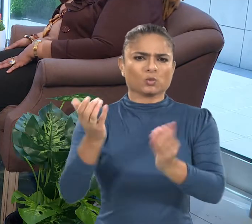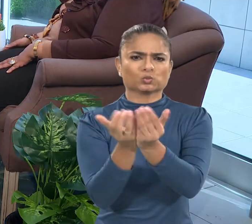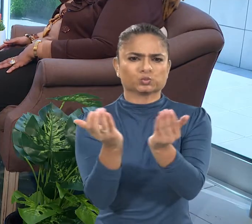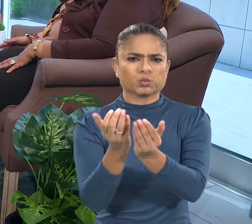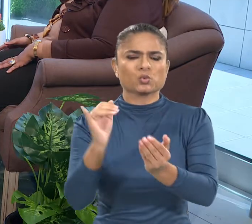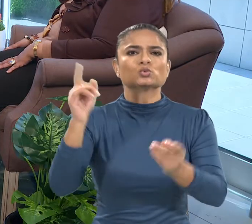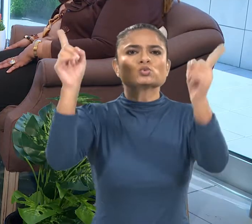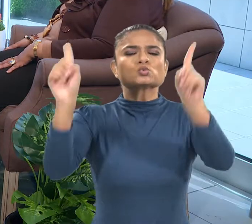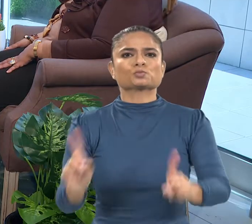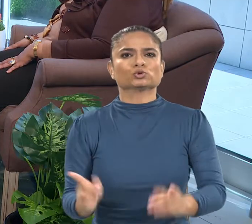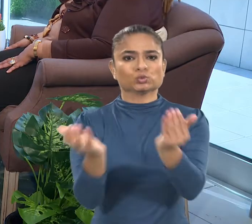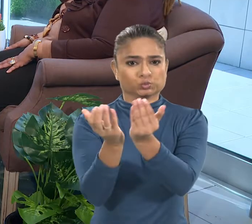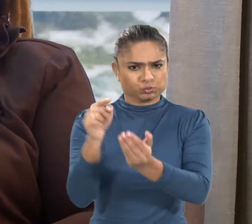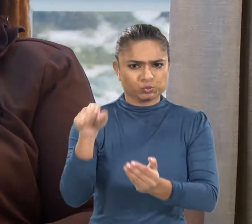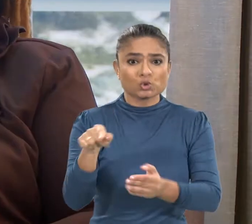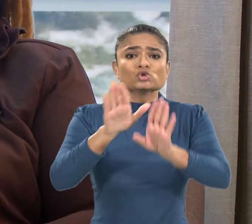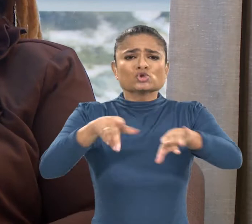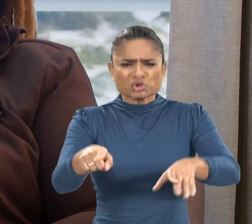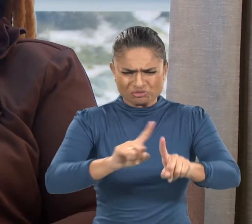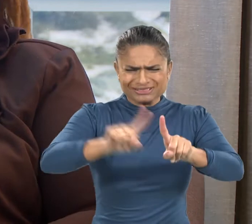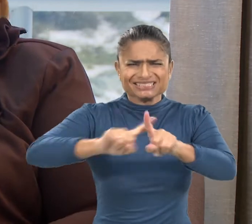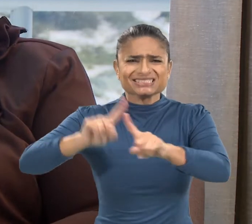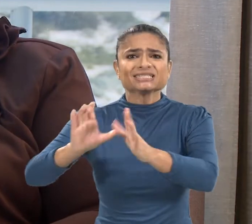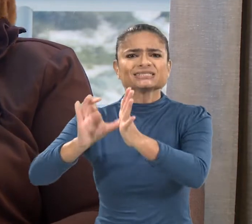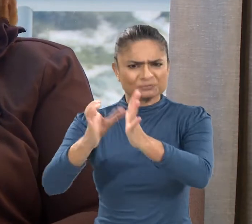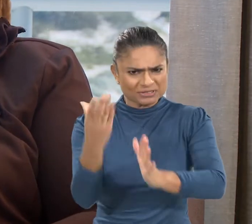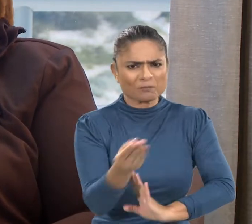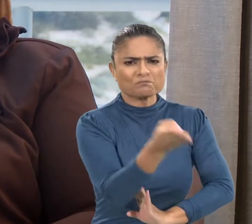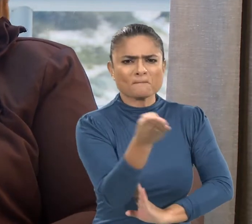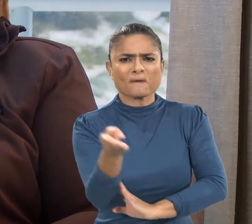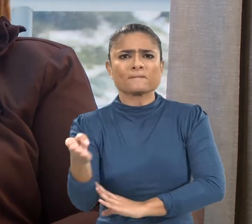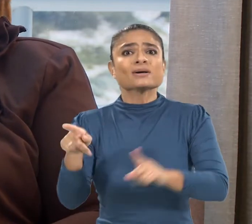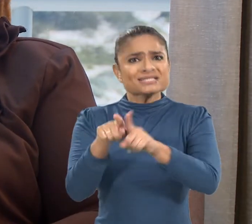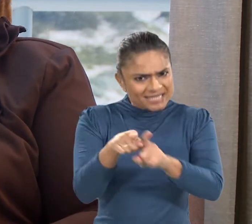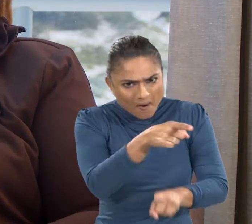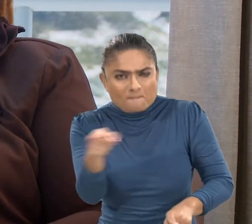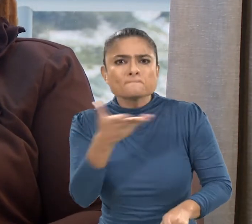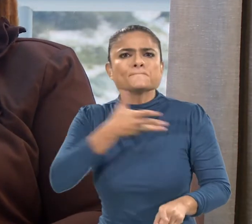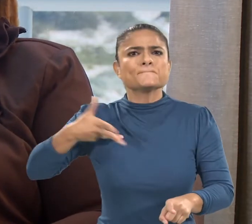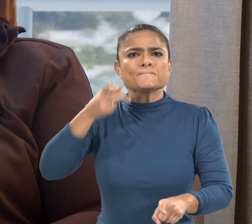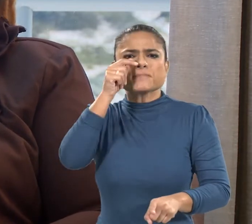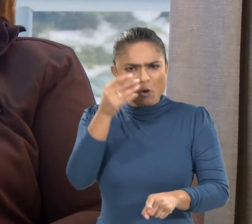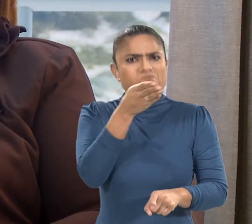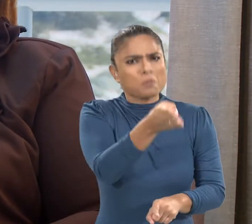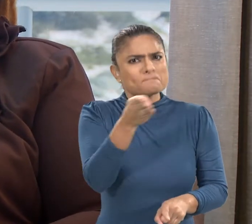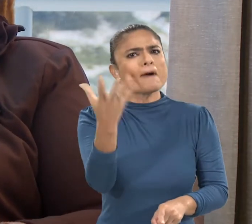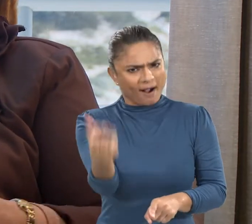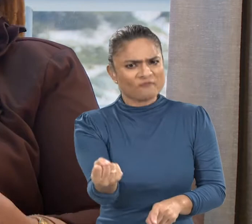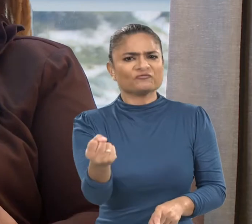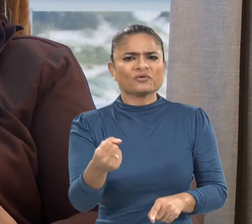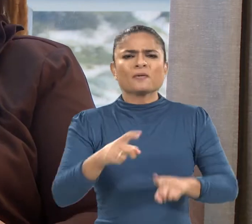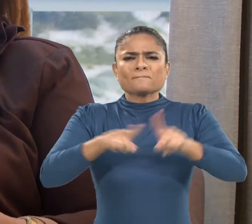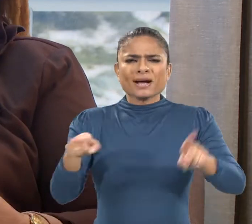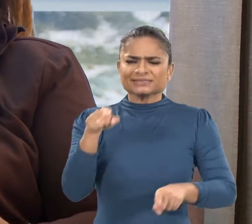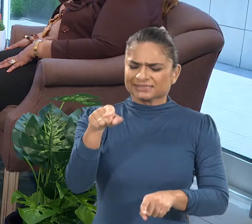principal of Joy Daycare Center of the children with different type of disability. I did see how there was